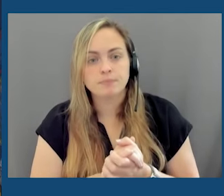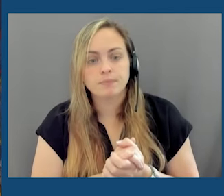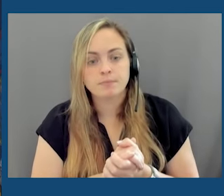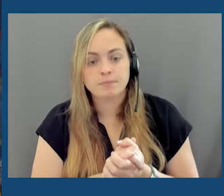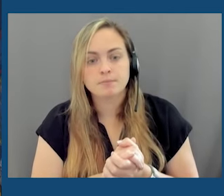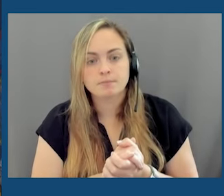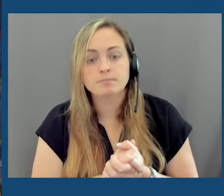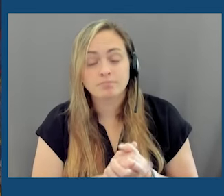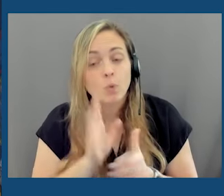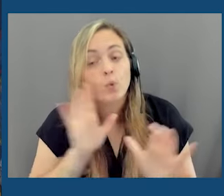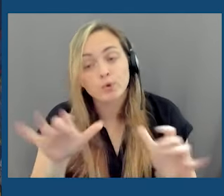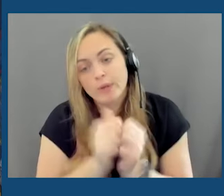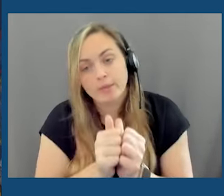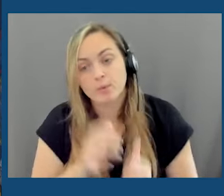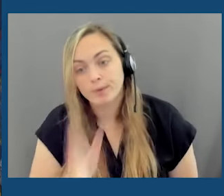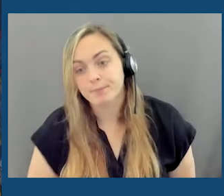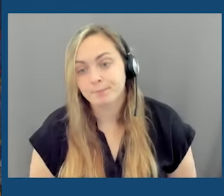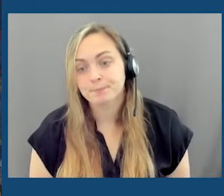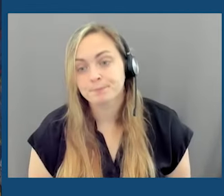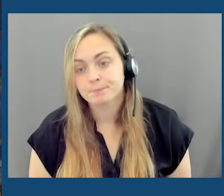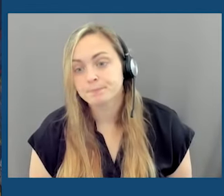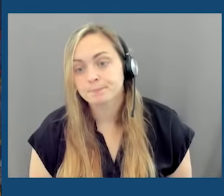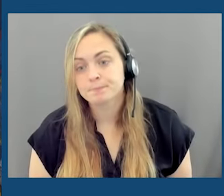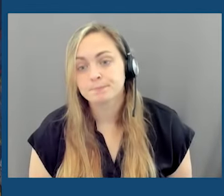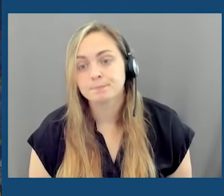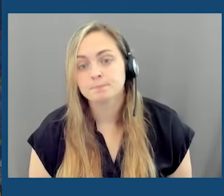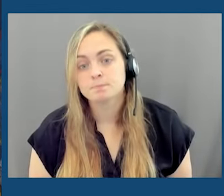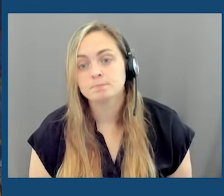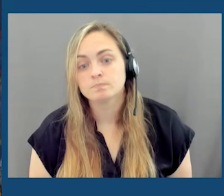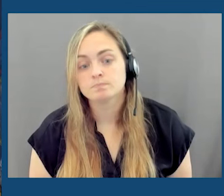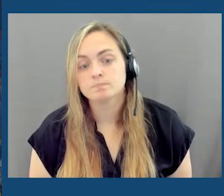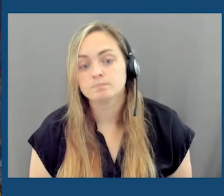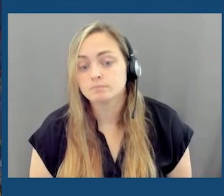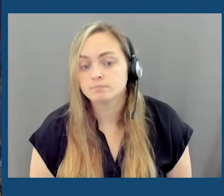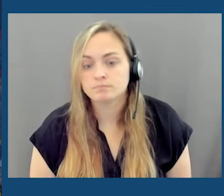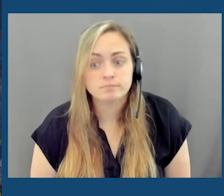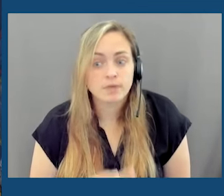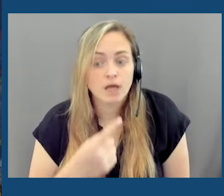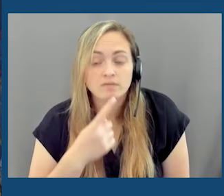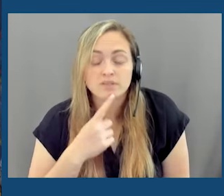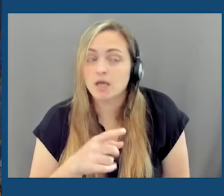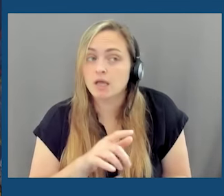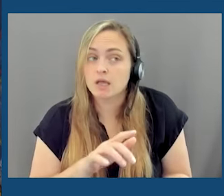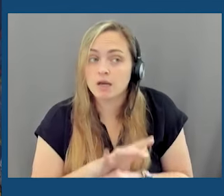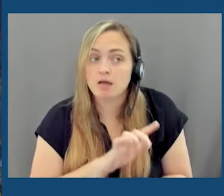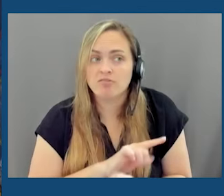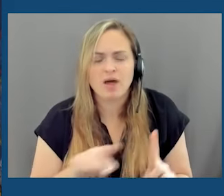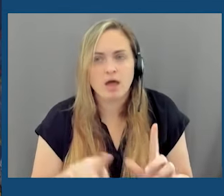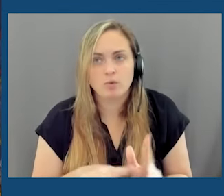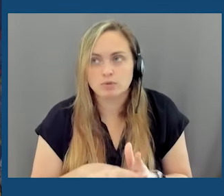We're going to do this together. And I've said enough. If not, I'm going to start preaching.